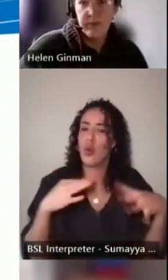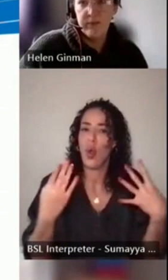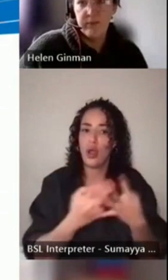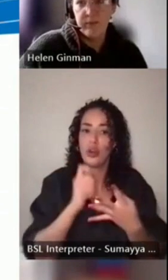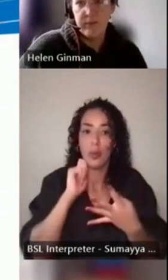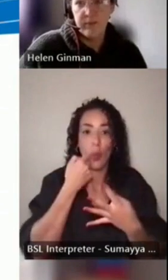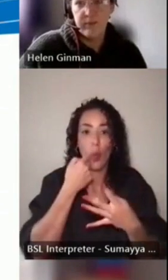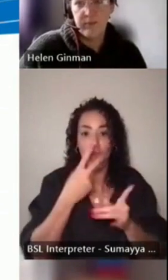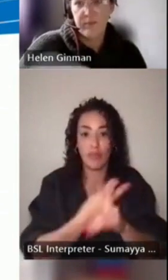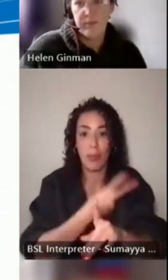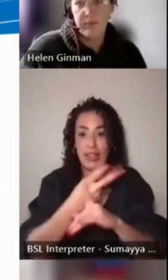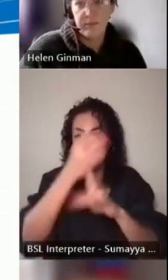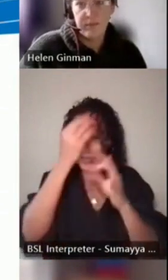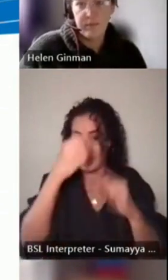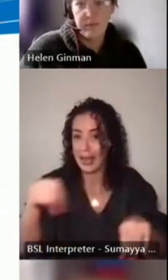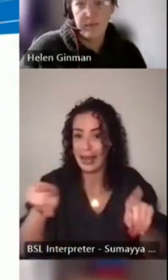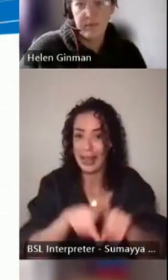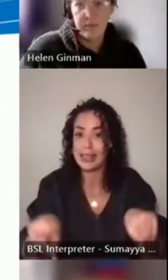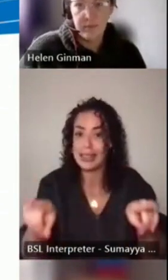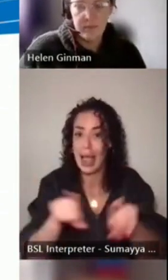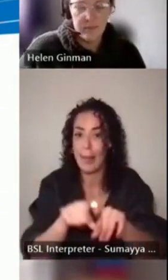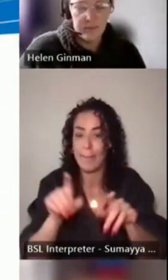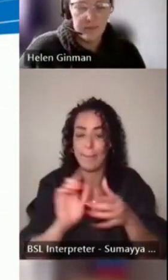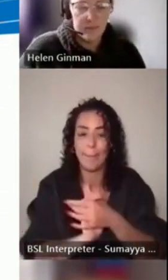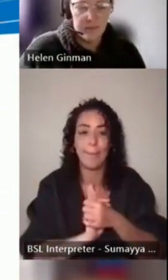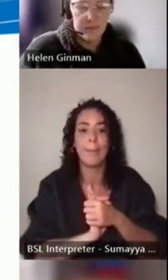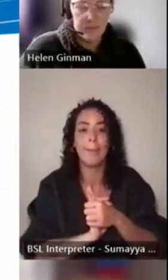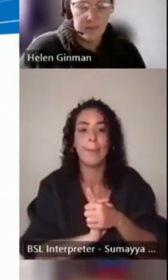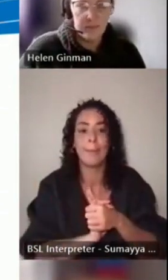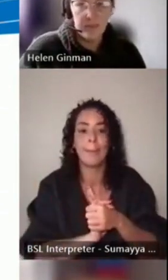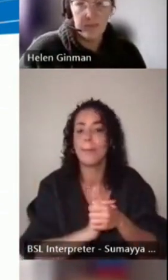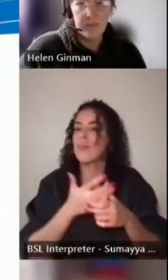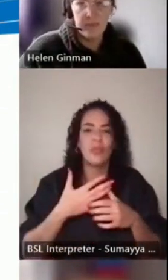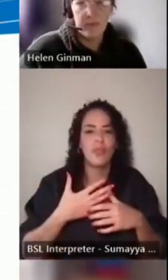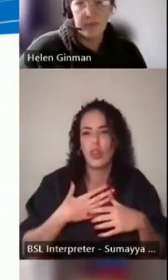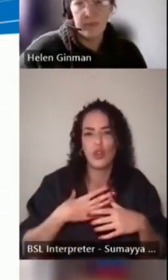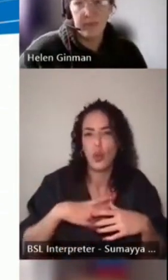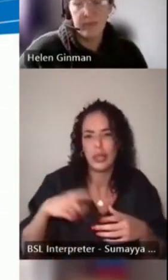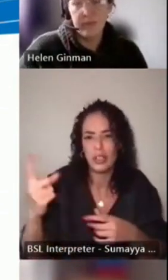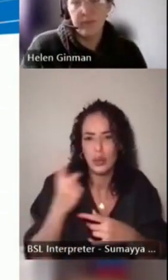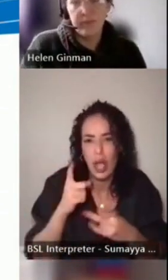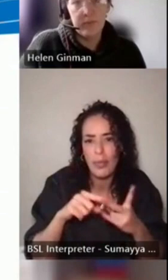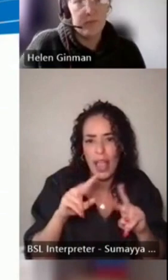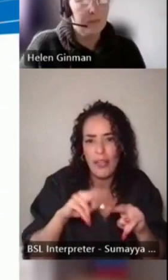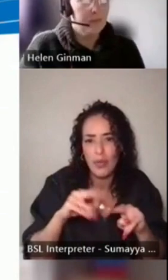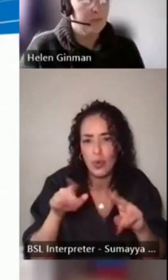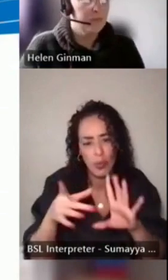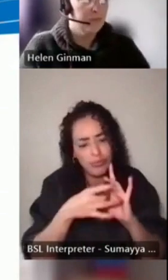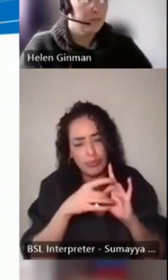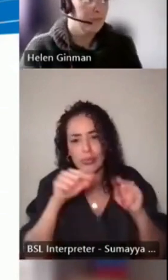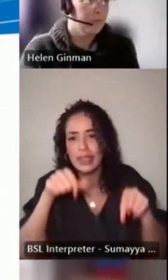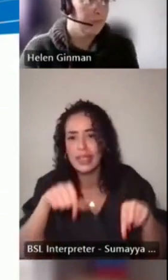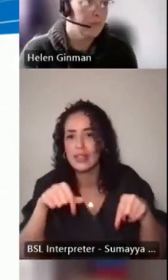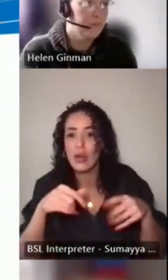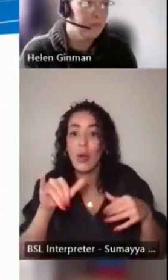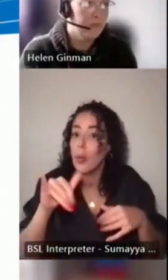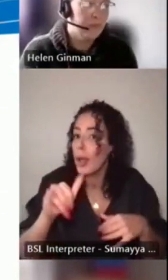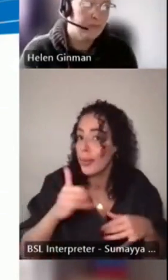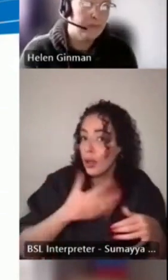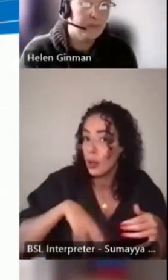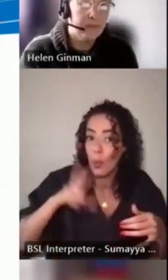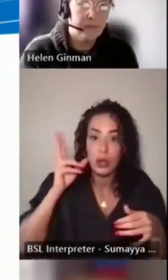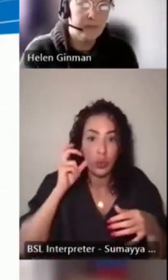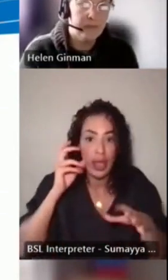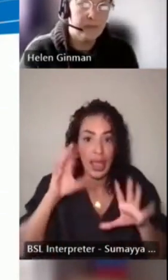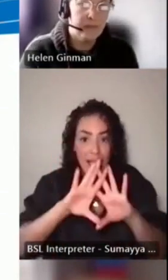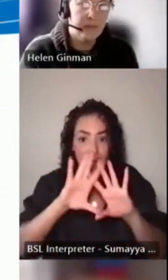running. This is the exact same workshop. So you don't need to attend that one if you've seen this one, unless of course you want to hear all